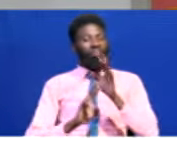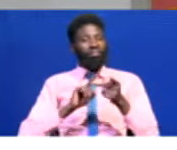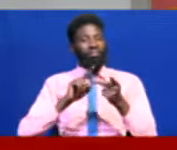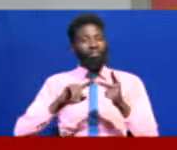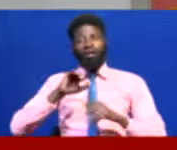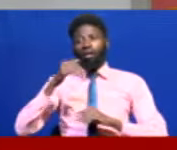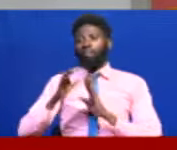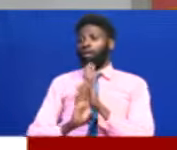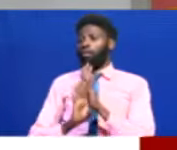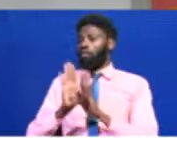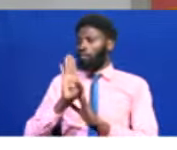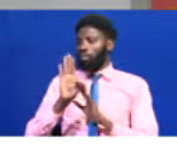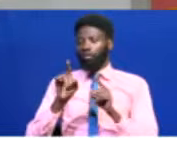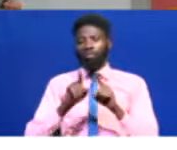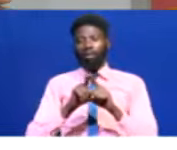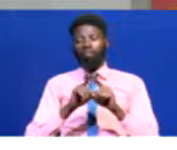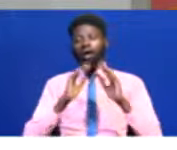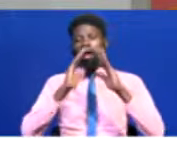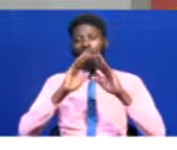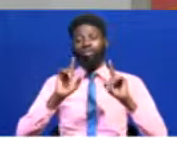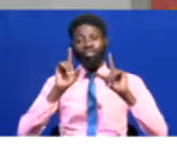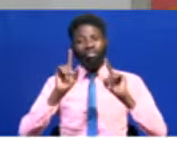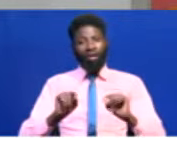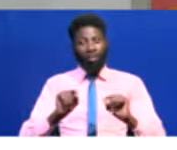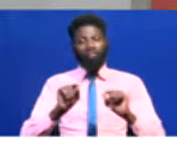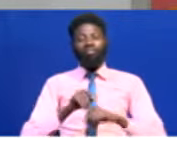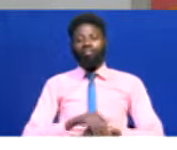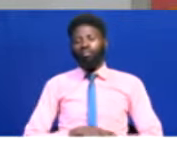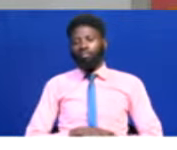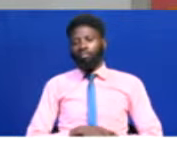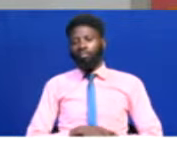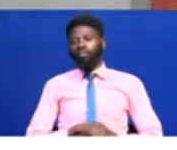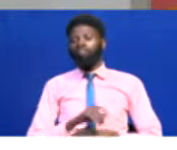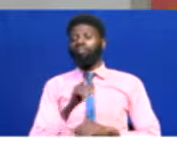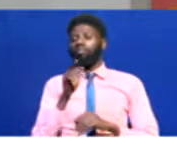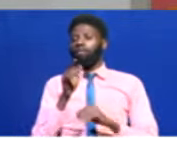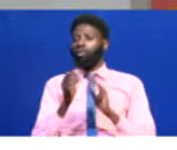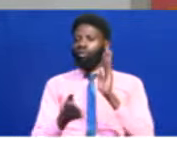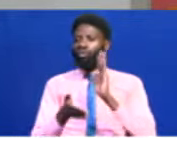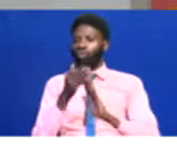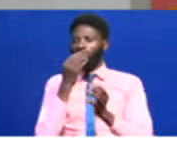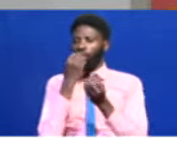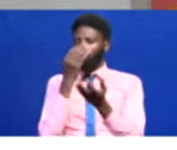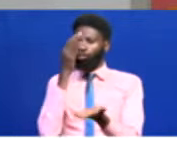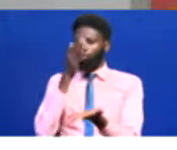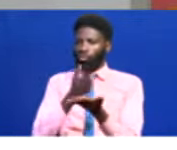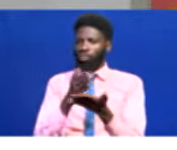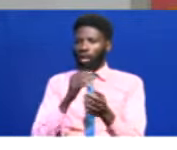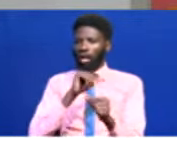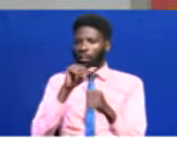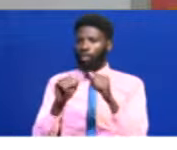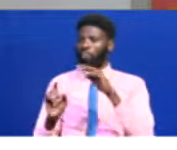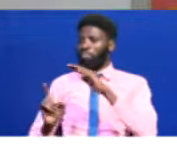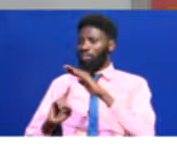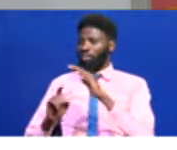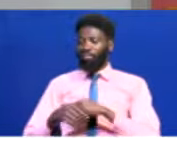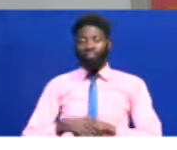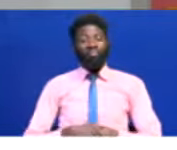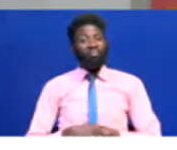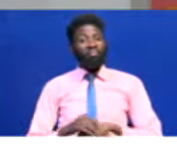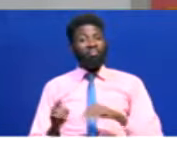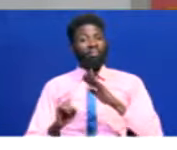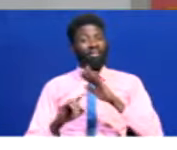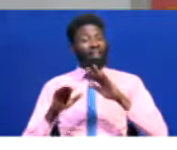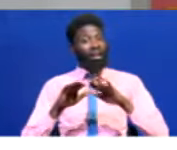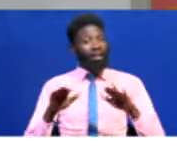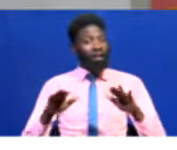as affordable housing. A quick fact about this particular ministry. Now, the Ministry of Lands, Housing and